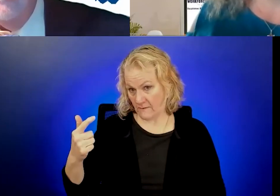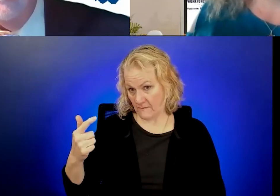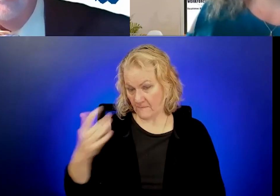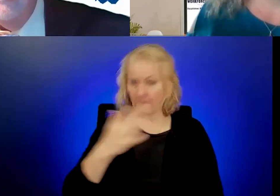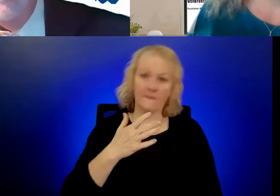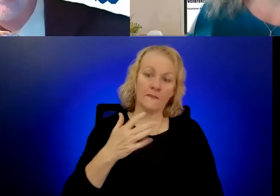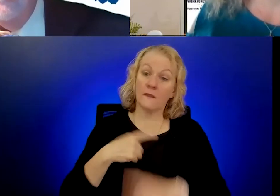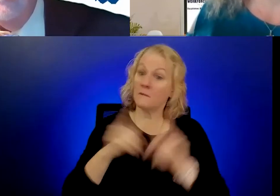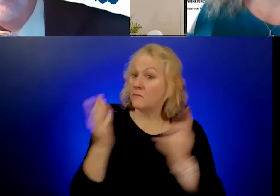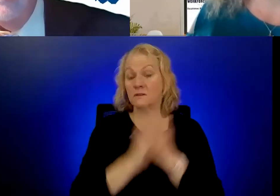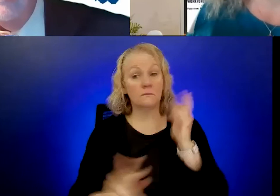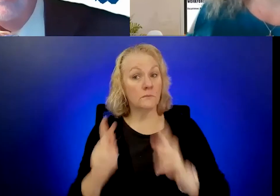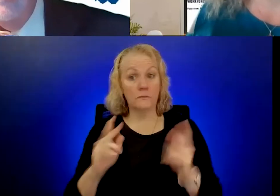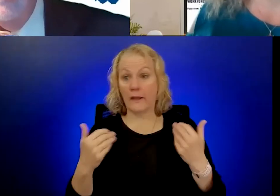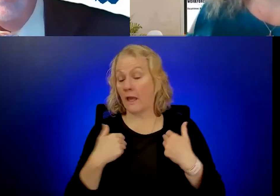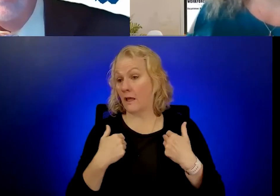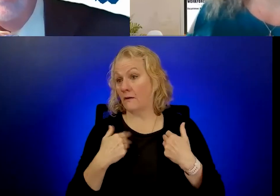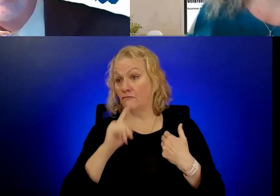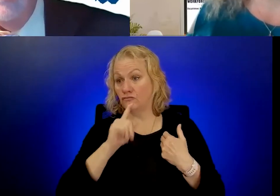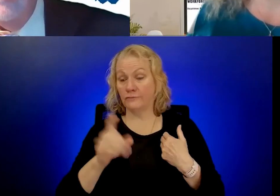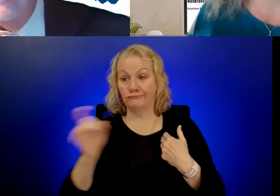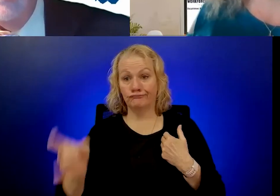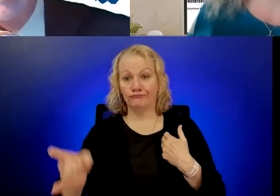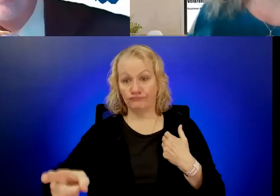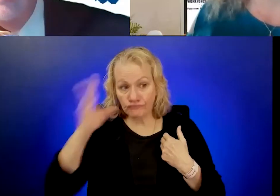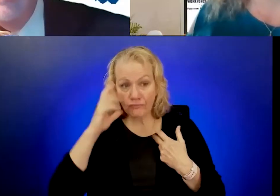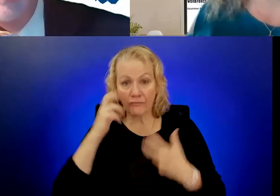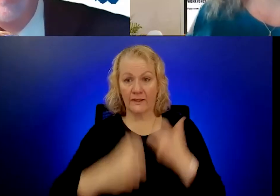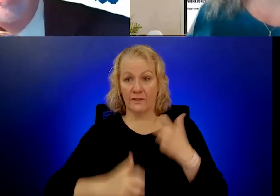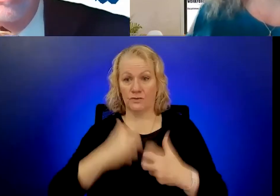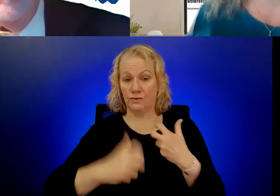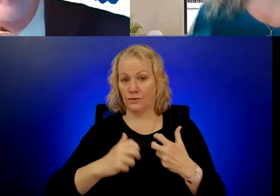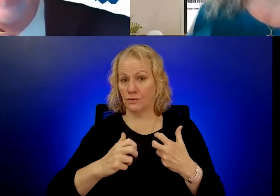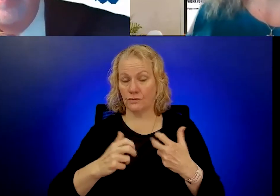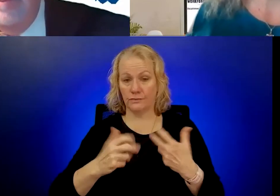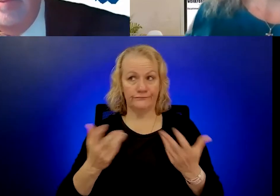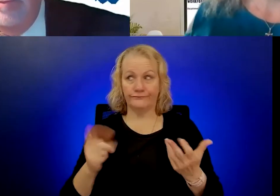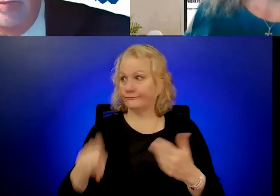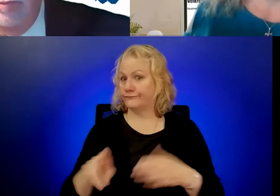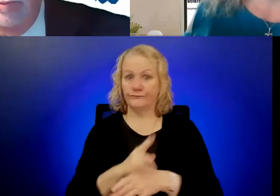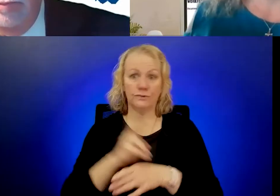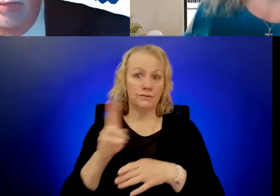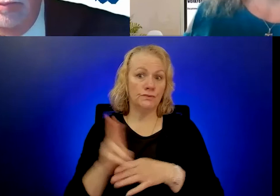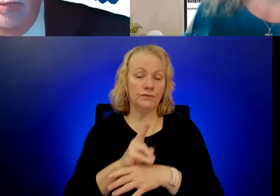But some people have really some major issues. They're wearing